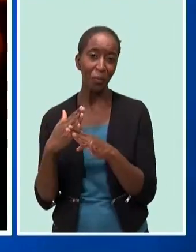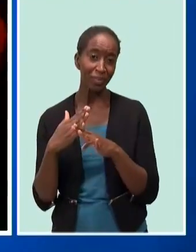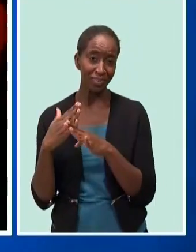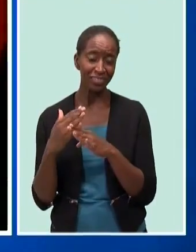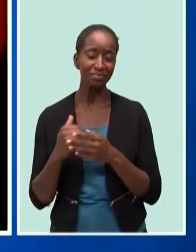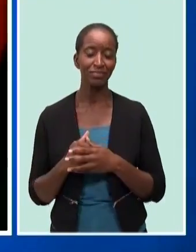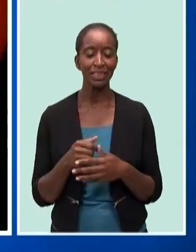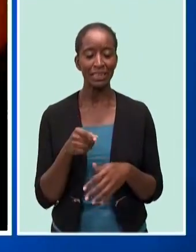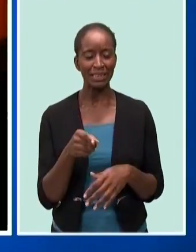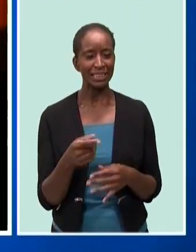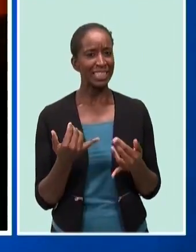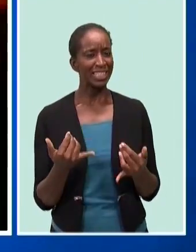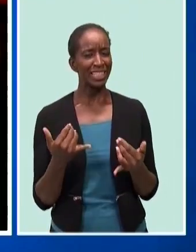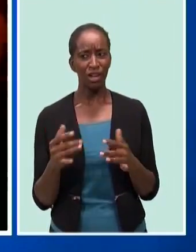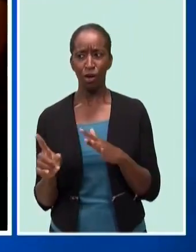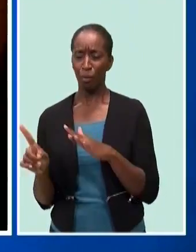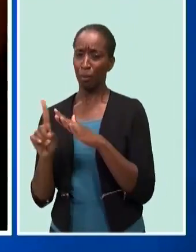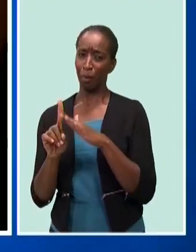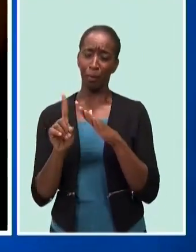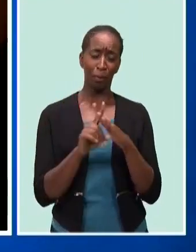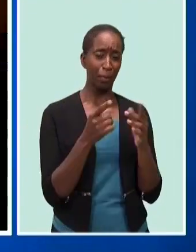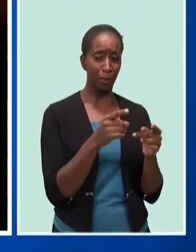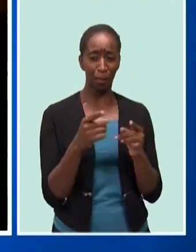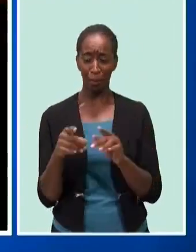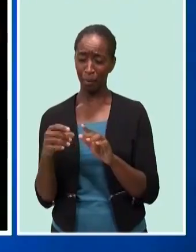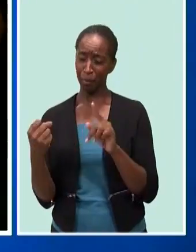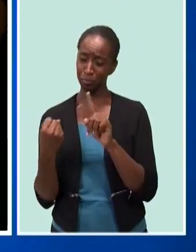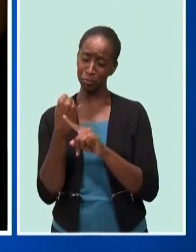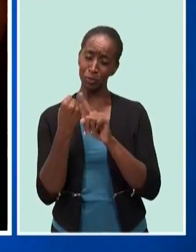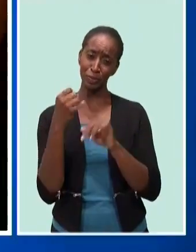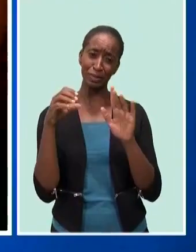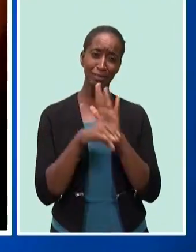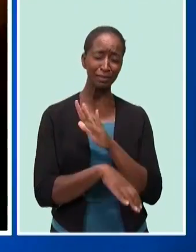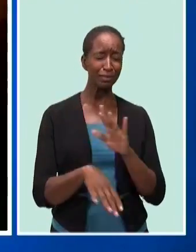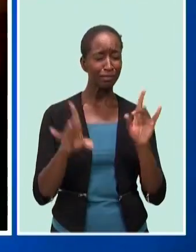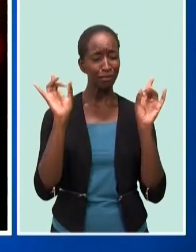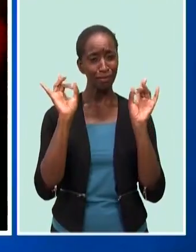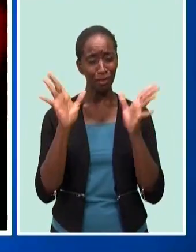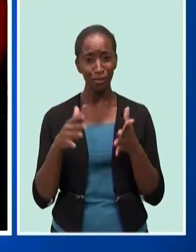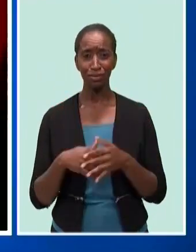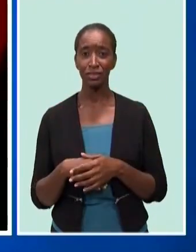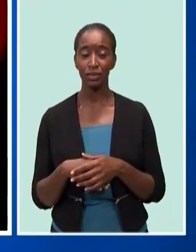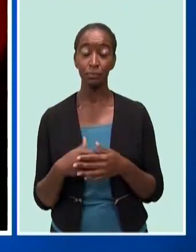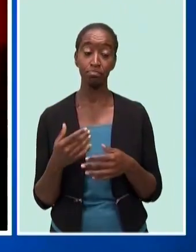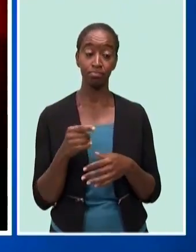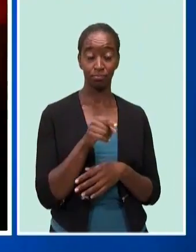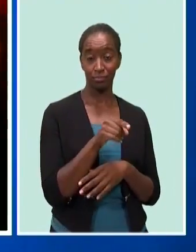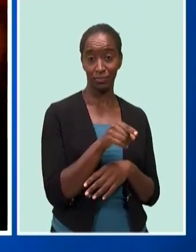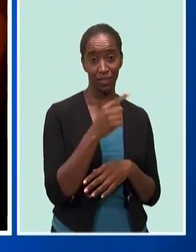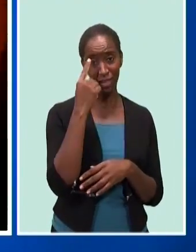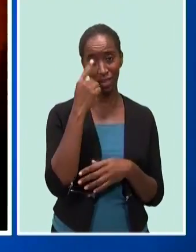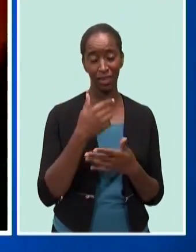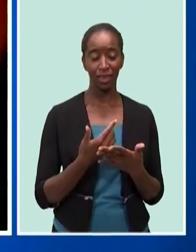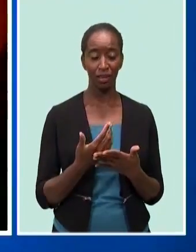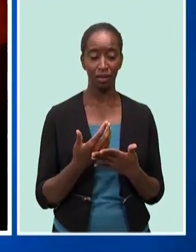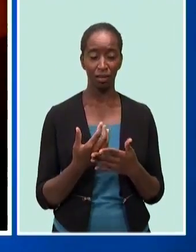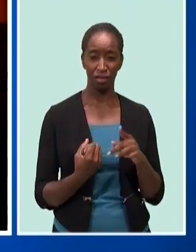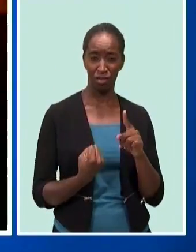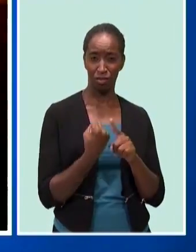Maria wants to take the drastic step to not send her kids to school or anywhere for that matter. I suppose that's for their